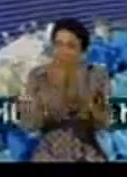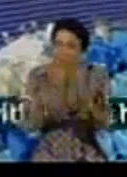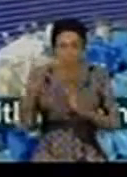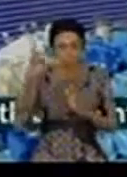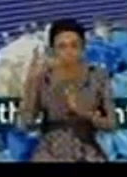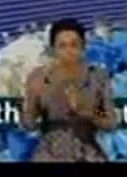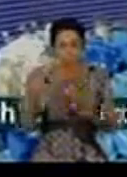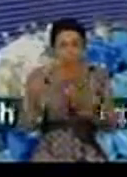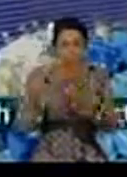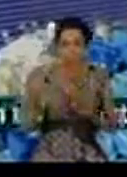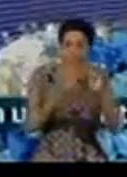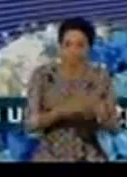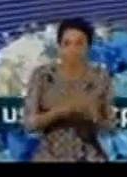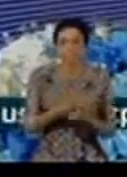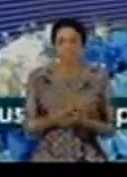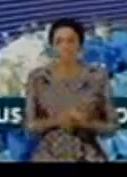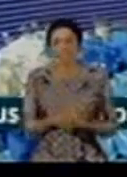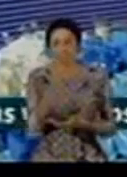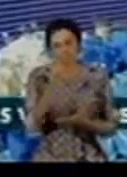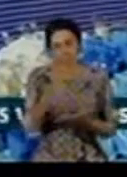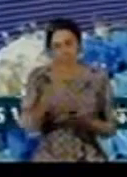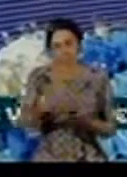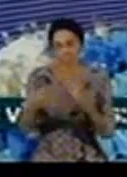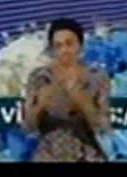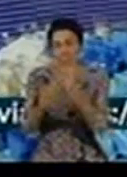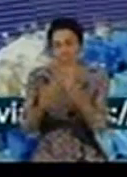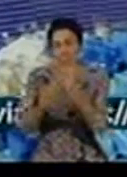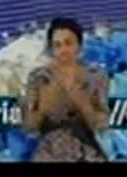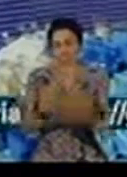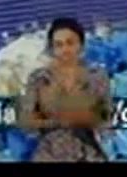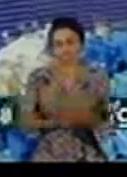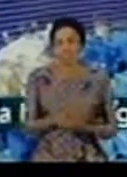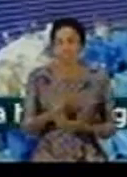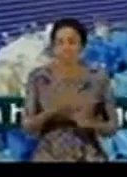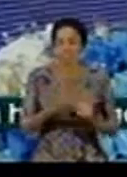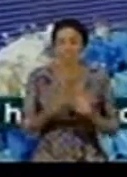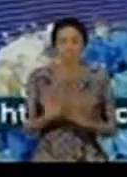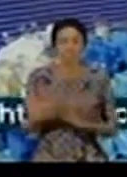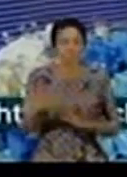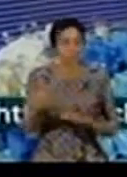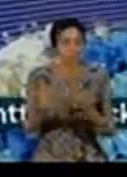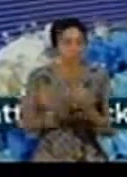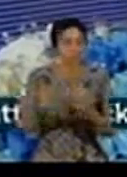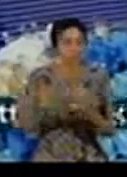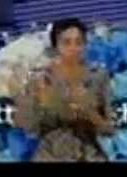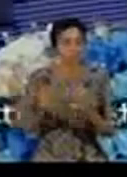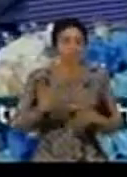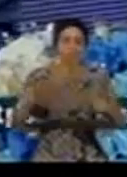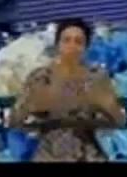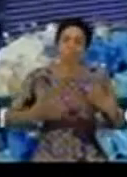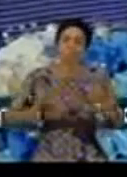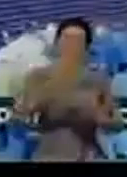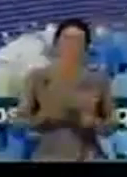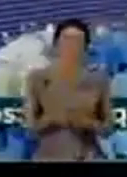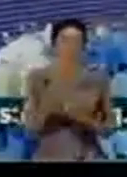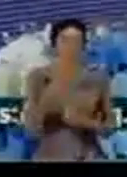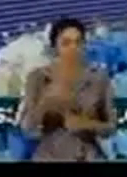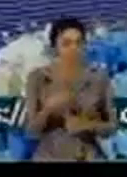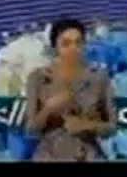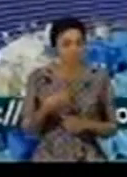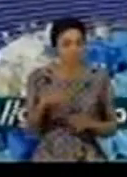here, shout praise the Lord, and then the people of God will rejoice with you. Come and share your miracle with